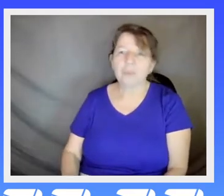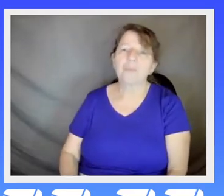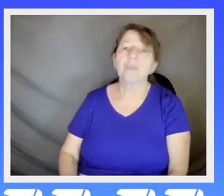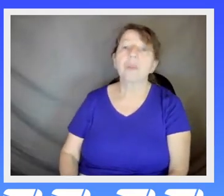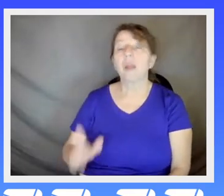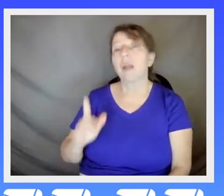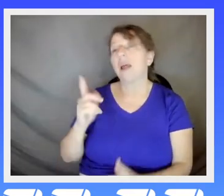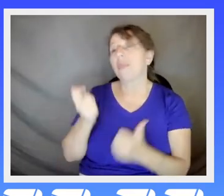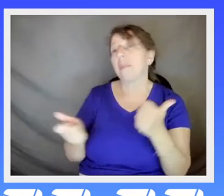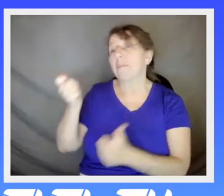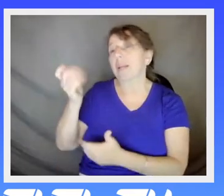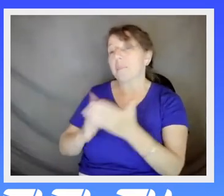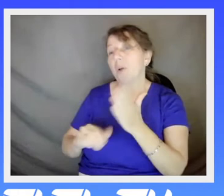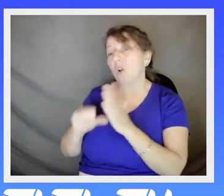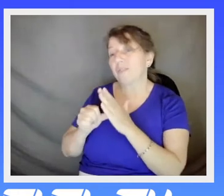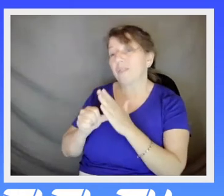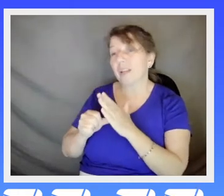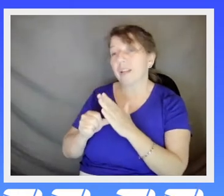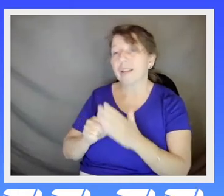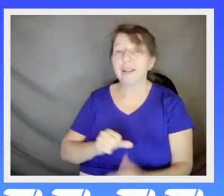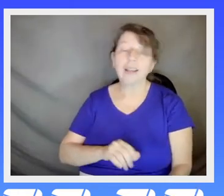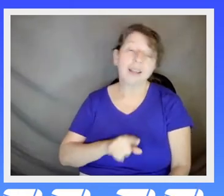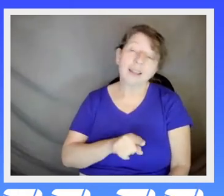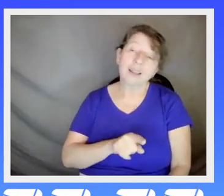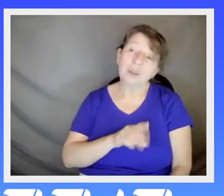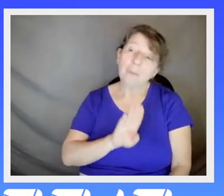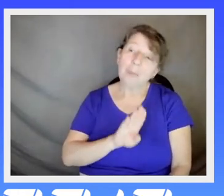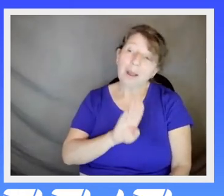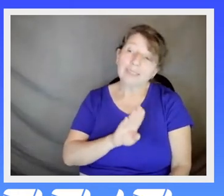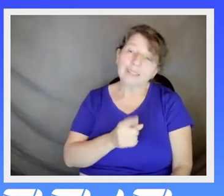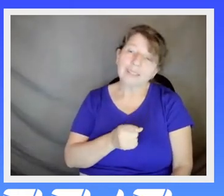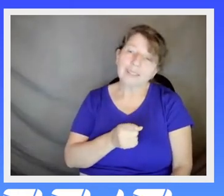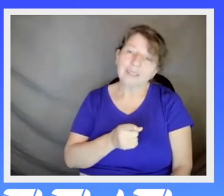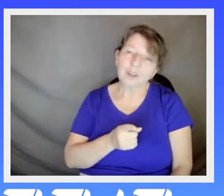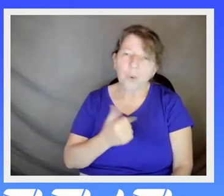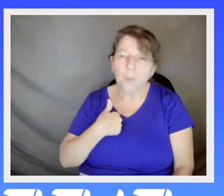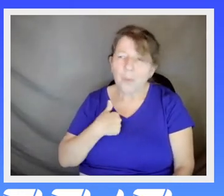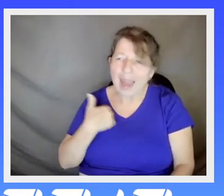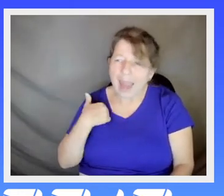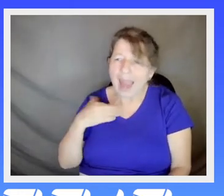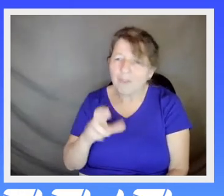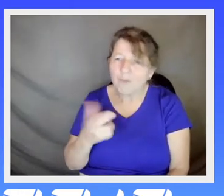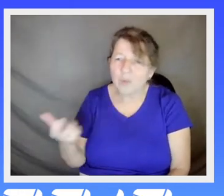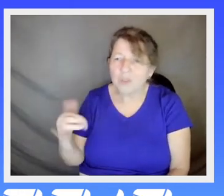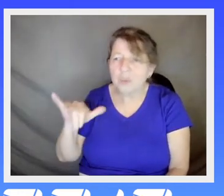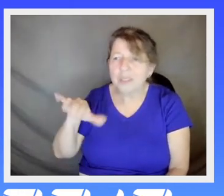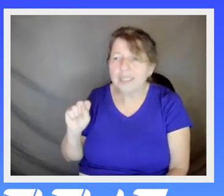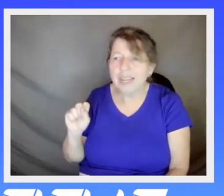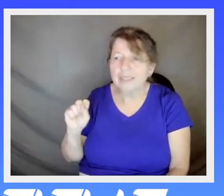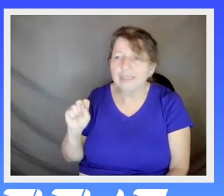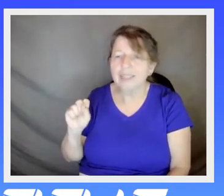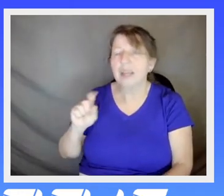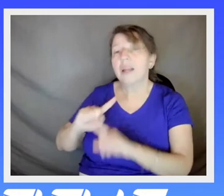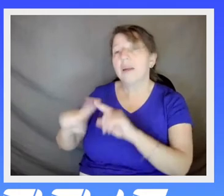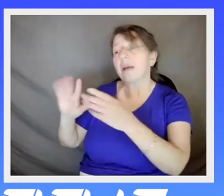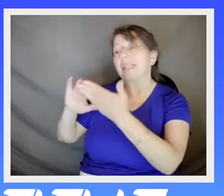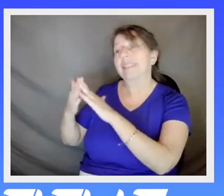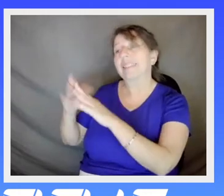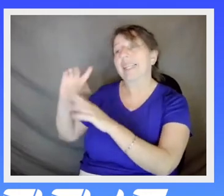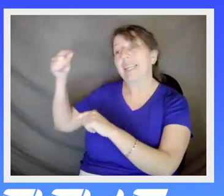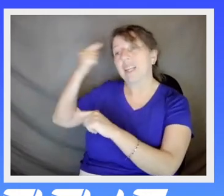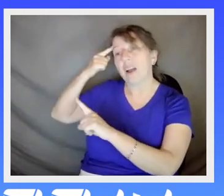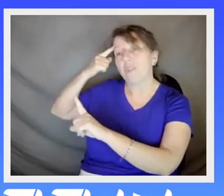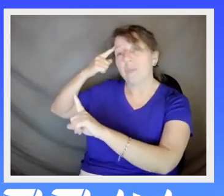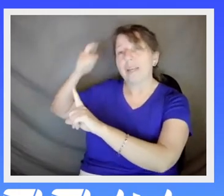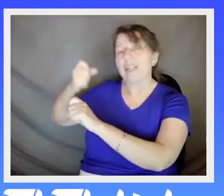piece I want to emphasize is that Boston is a city where we are not short of resources, but the role of city government uniquely is to provide the vision